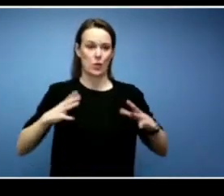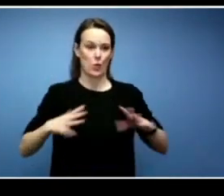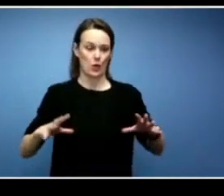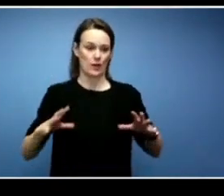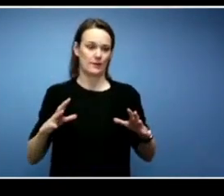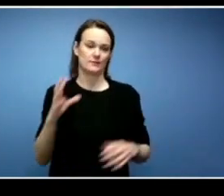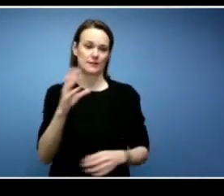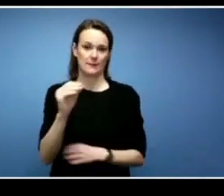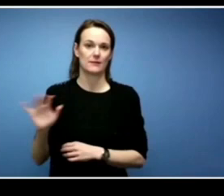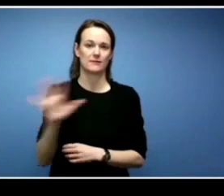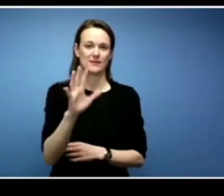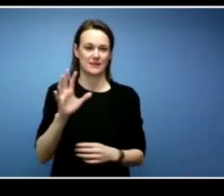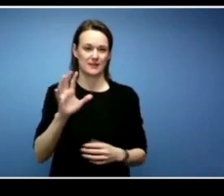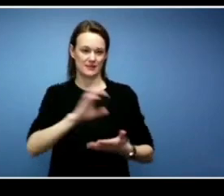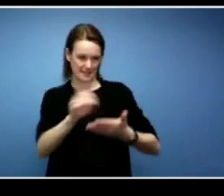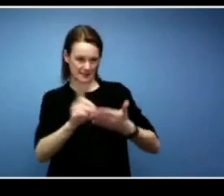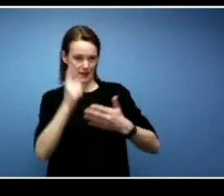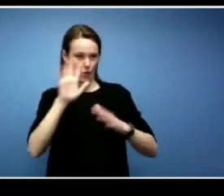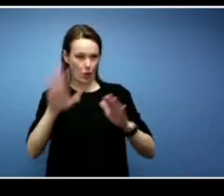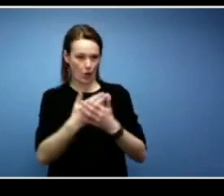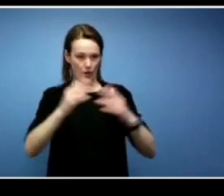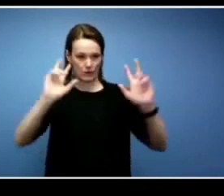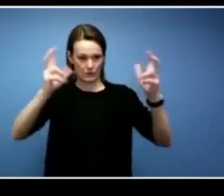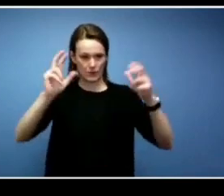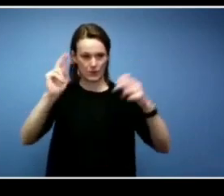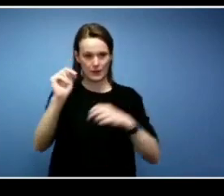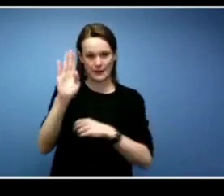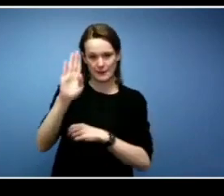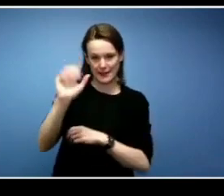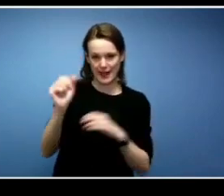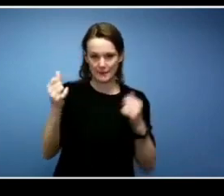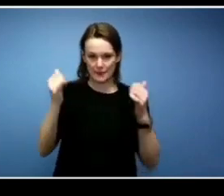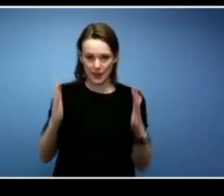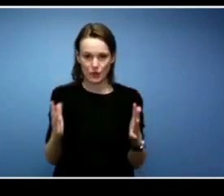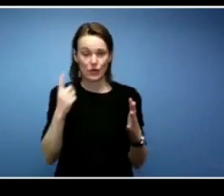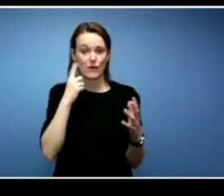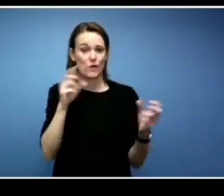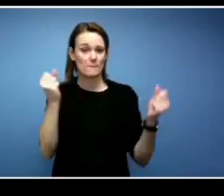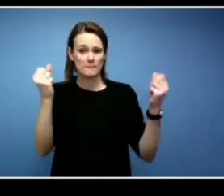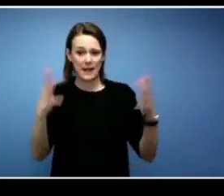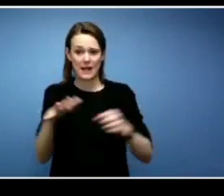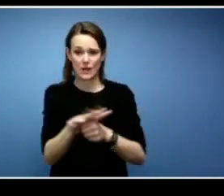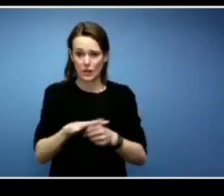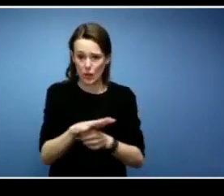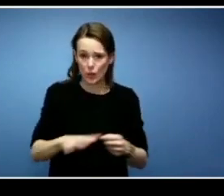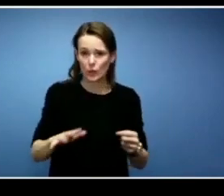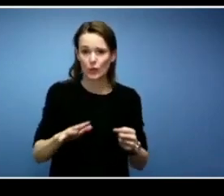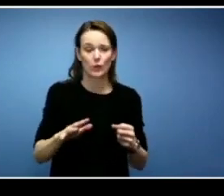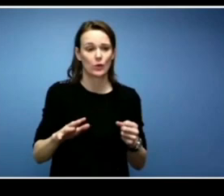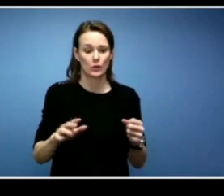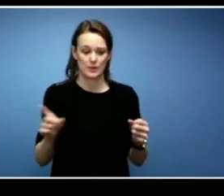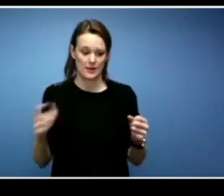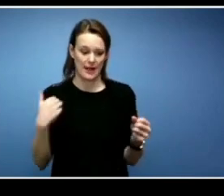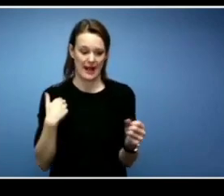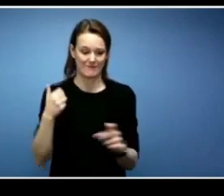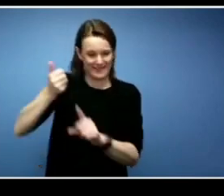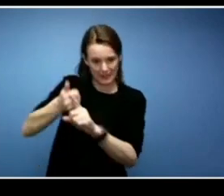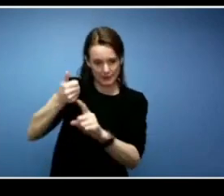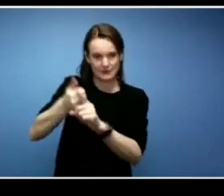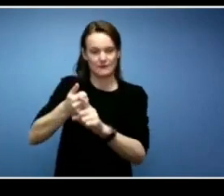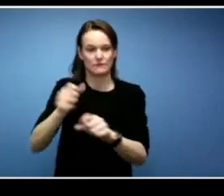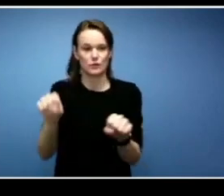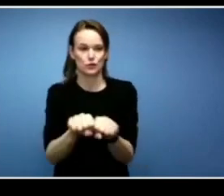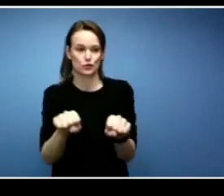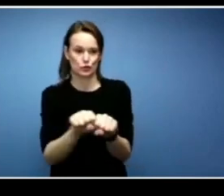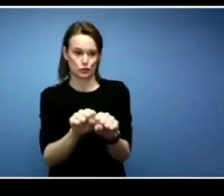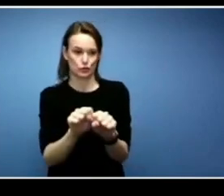NBA players. He designs for a lot of local people. His own custom shoe line as well. So he's one of the people that reached out to